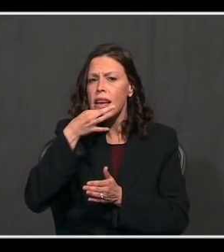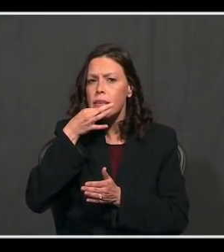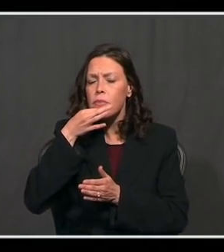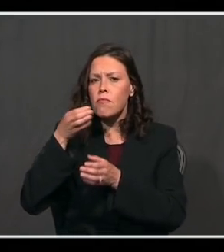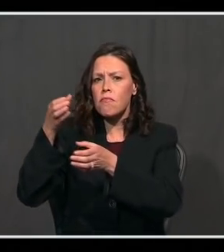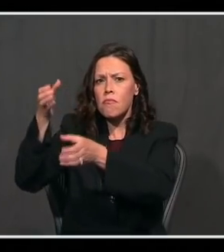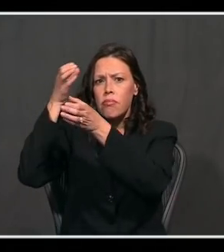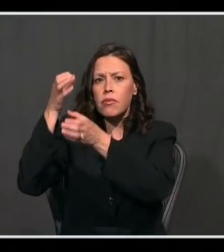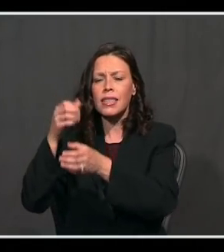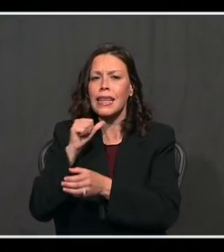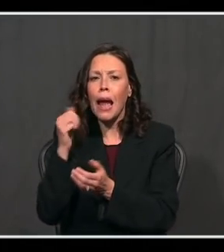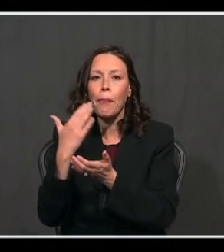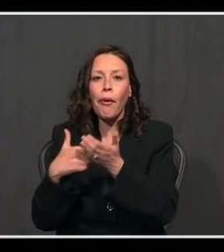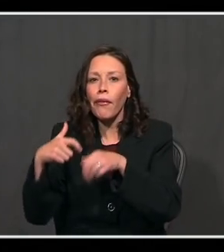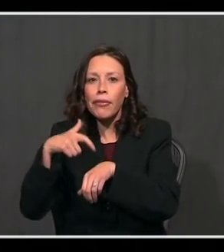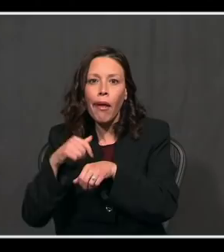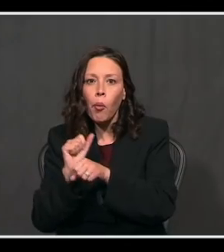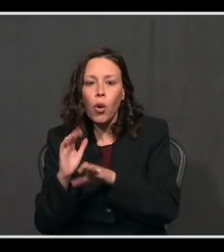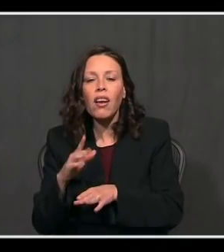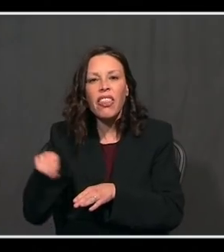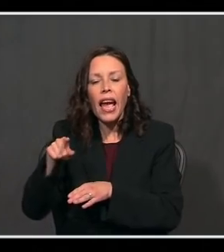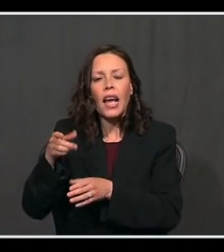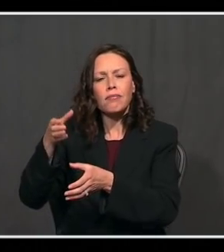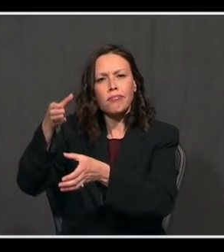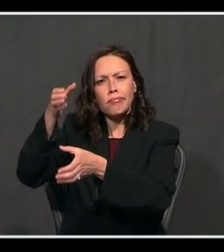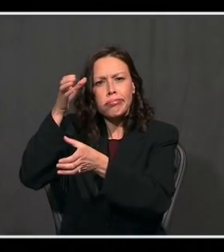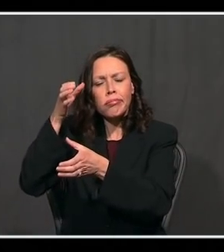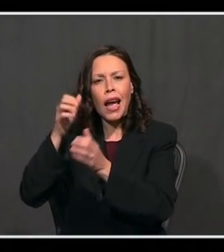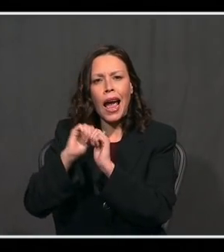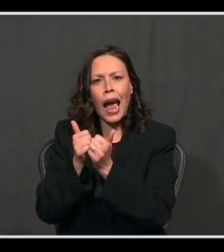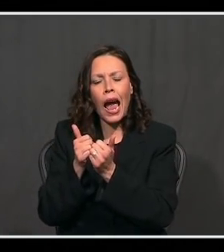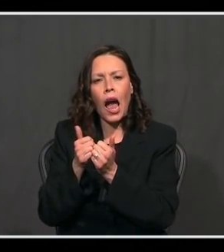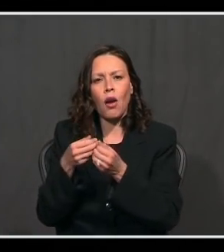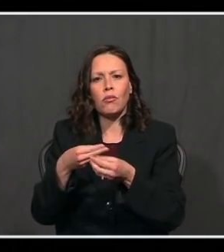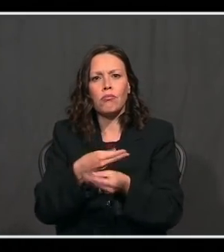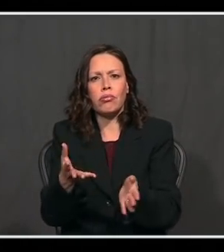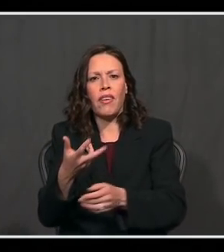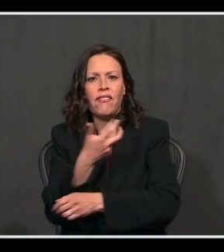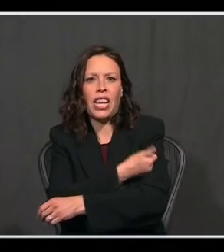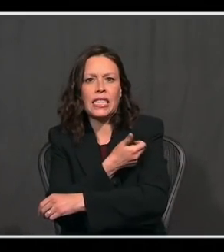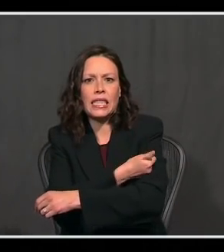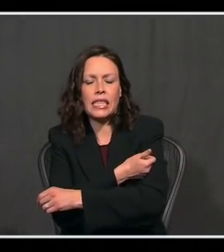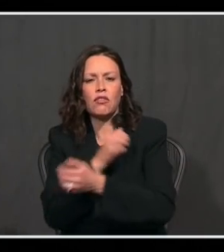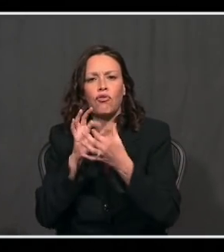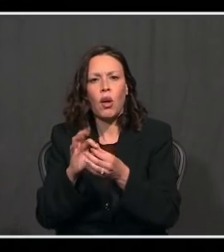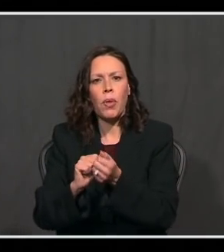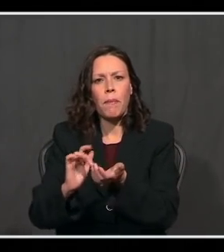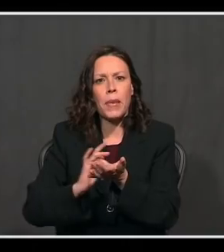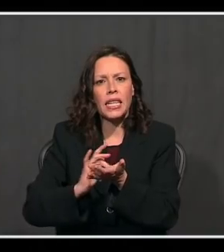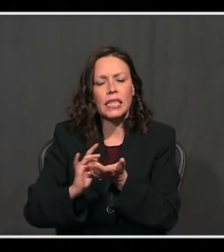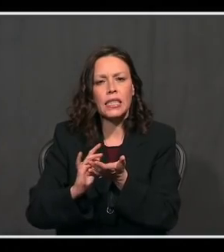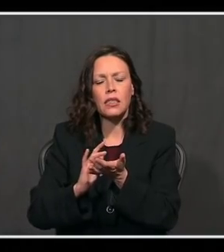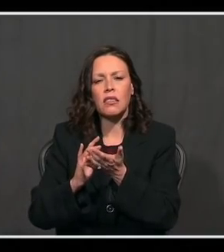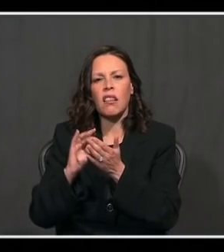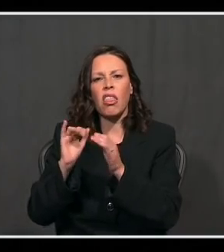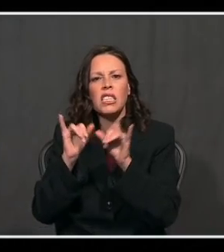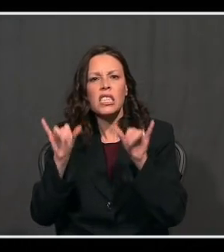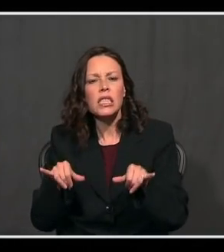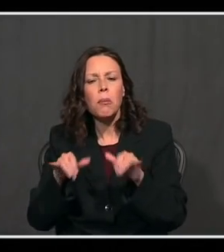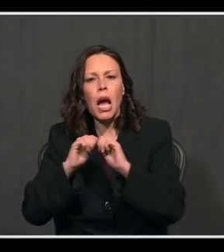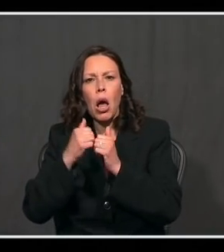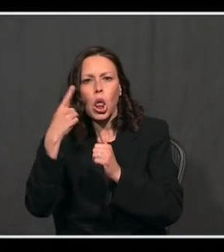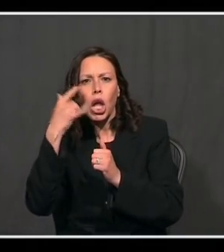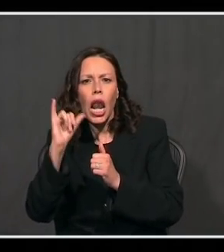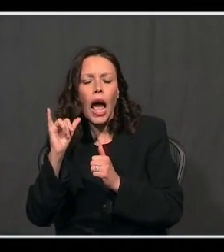Not part-time, experts in managing vaccines and medicines in distribution to the American